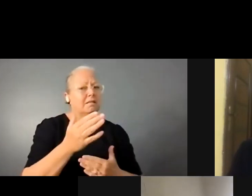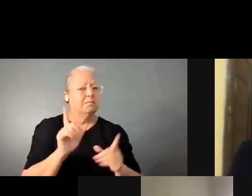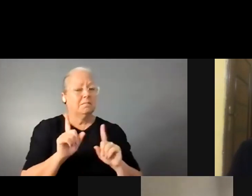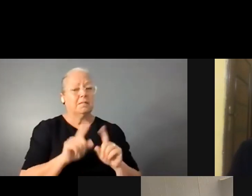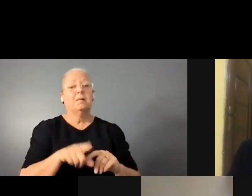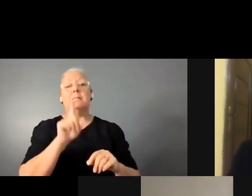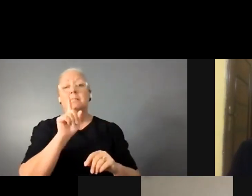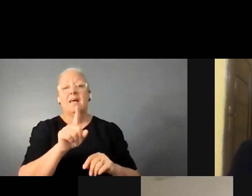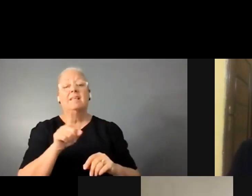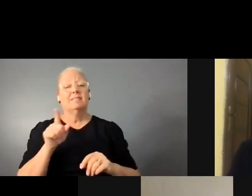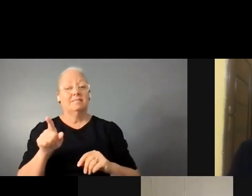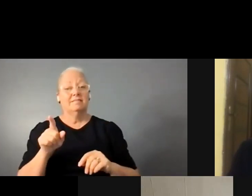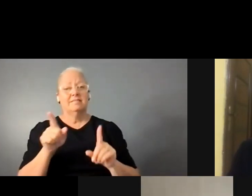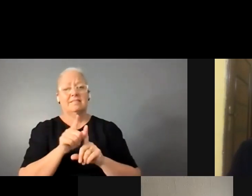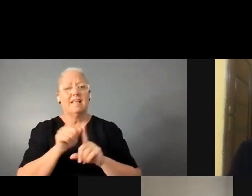he